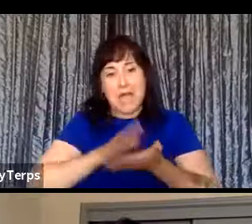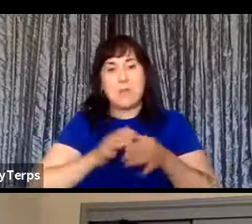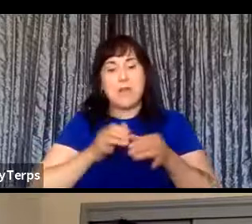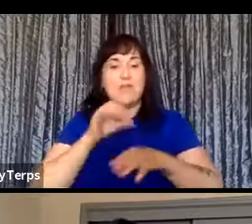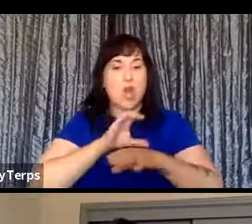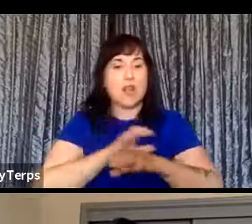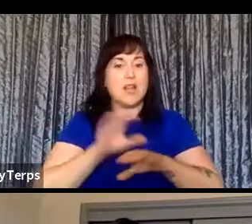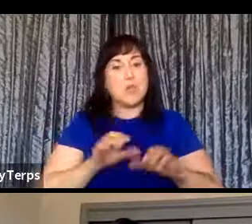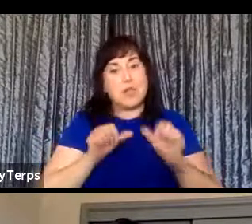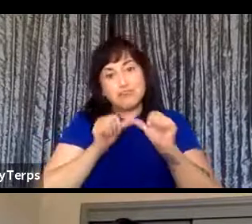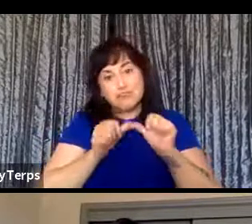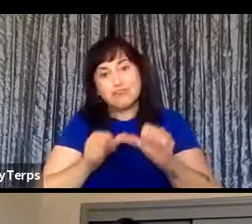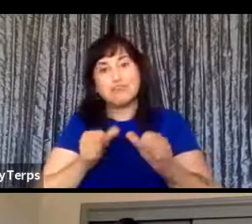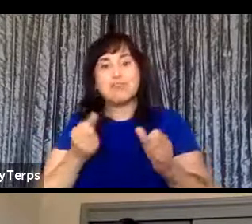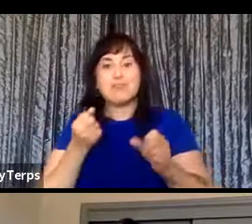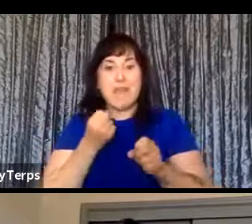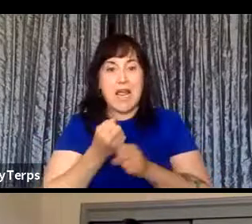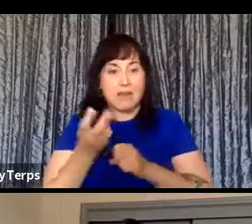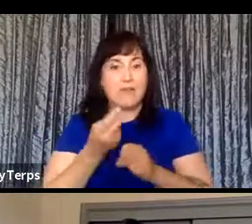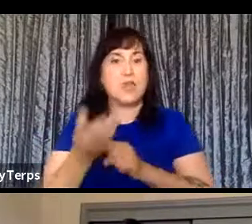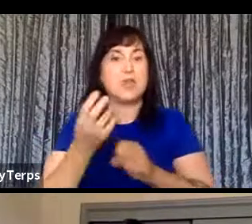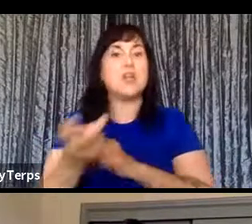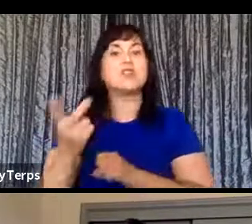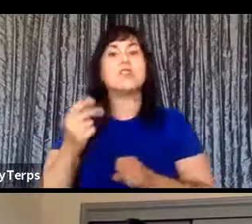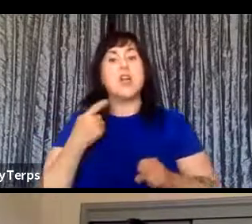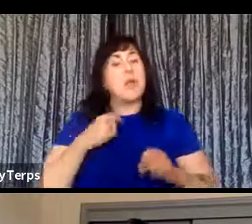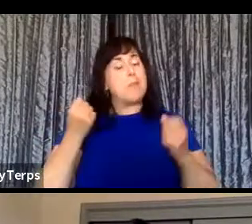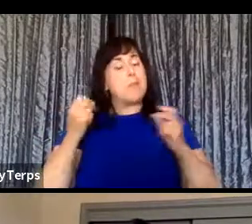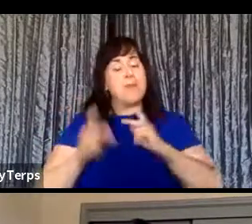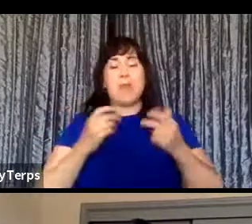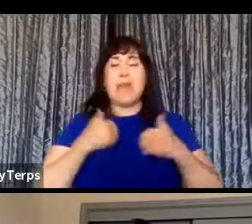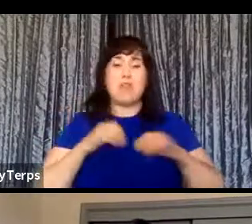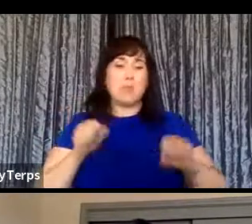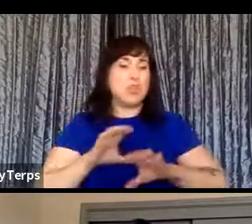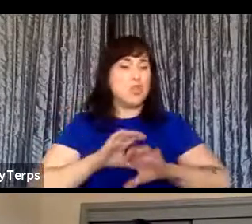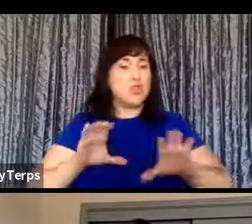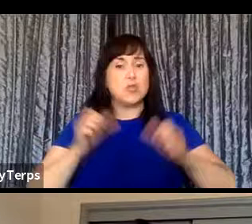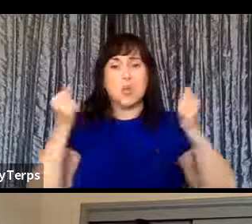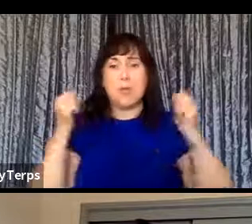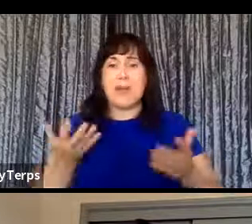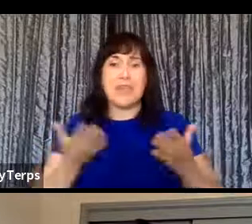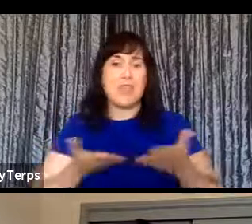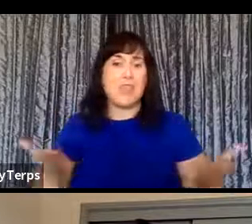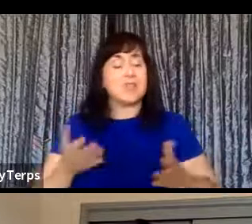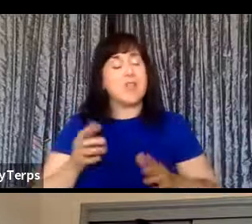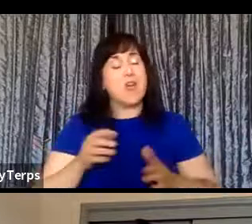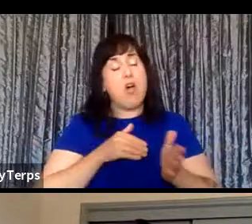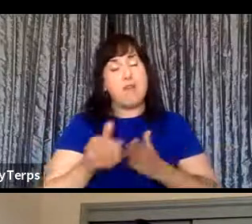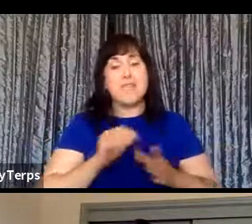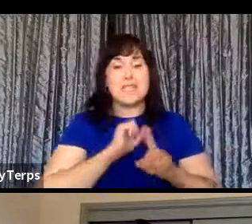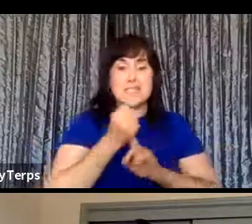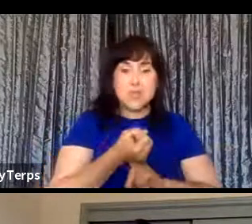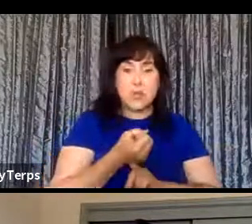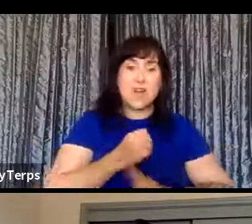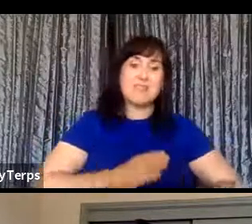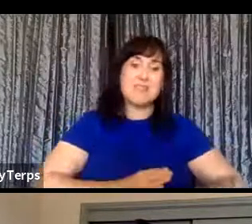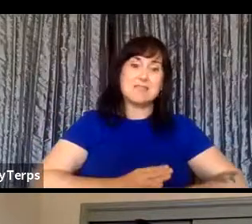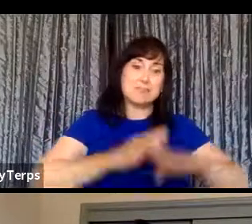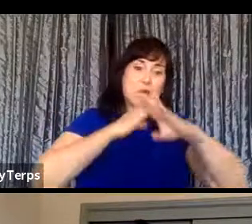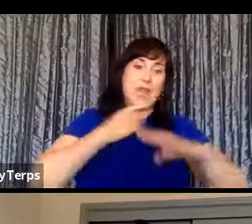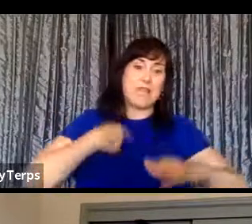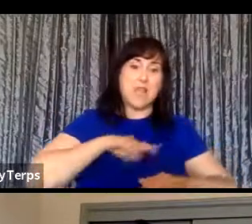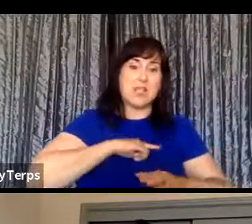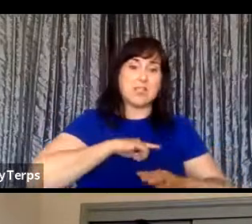years. People have the ability to be able to do so many things. As I said, it's often circumstance which stops us from being able